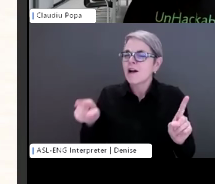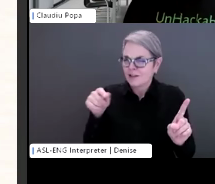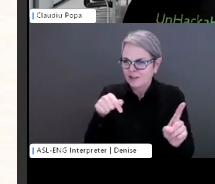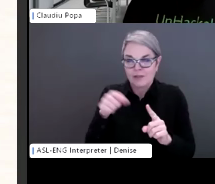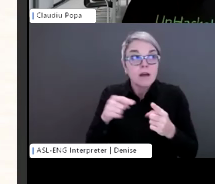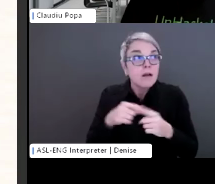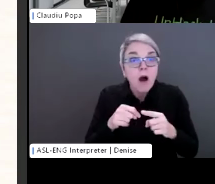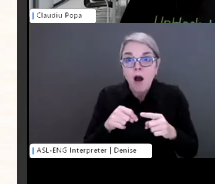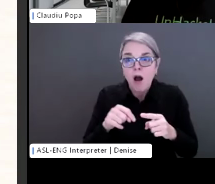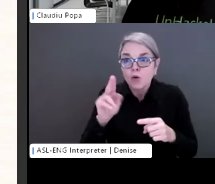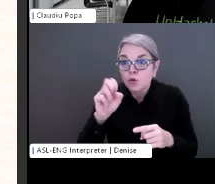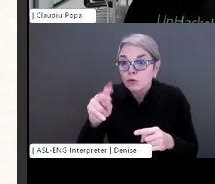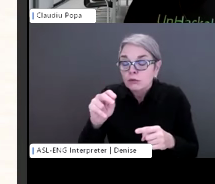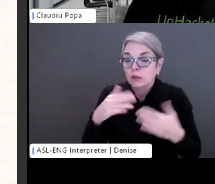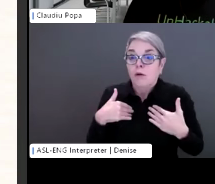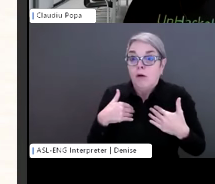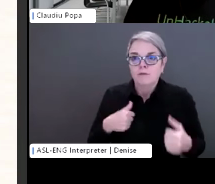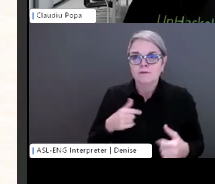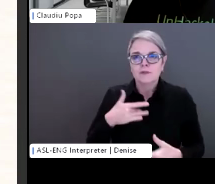to defeat scammers.